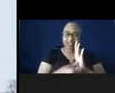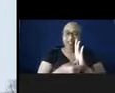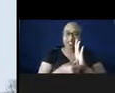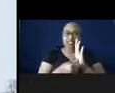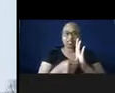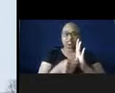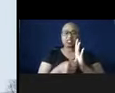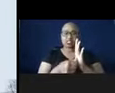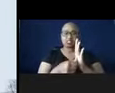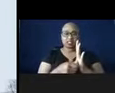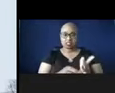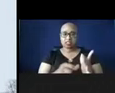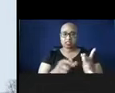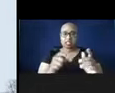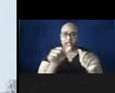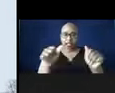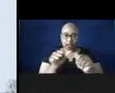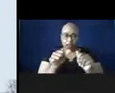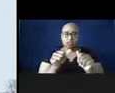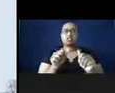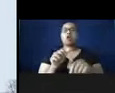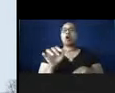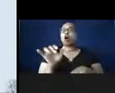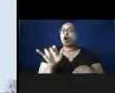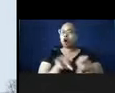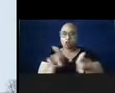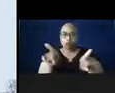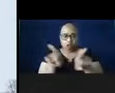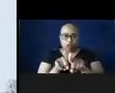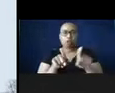closely with what we're doing at Clara Barton National Historic Site.